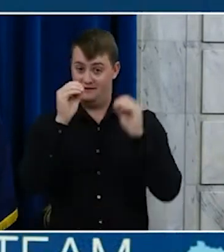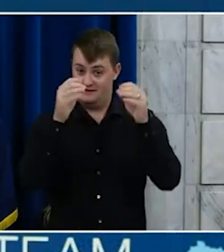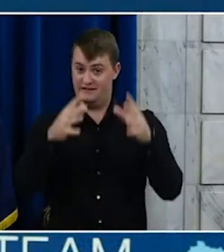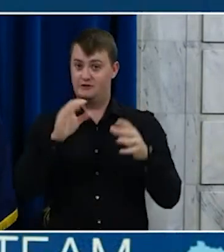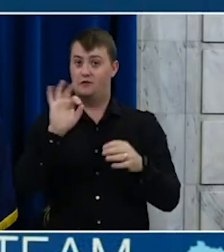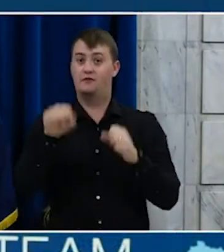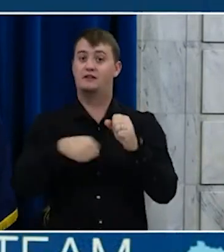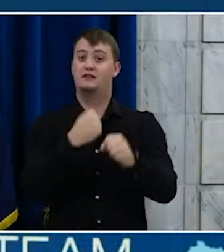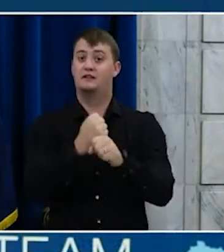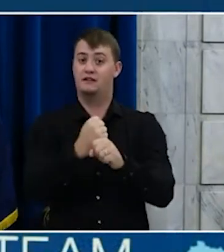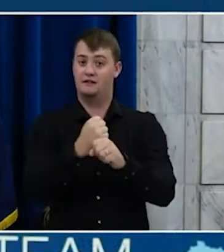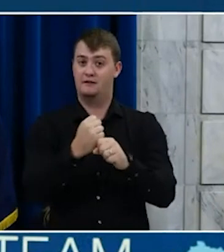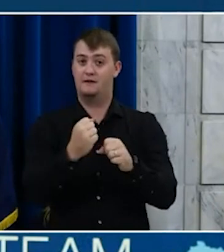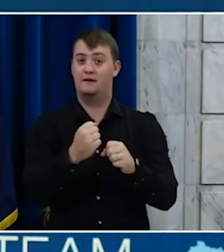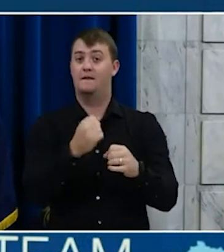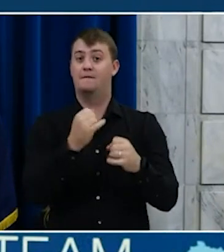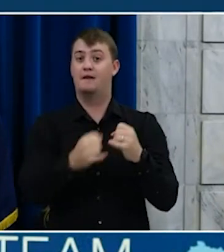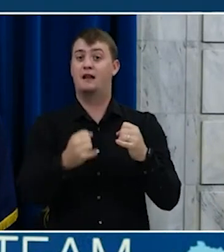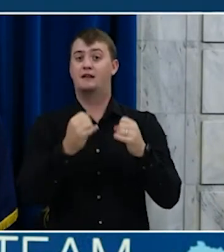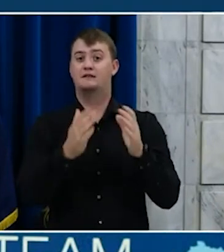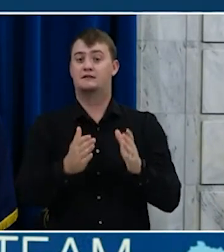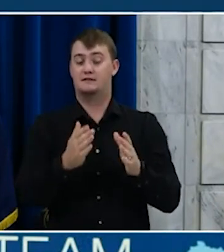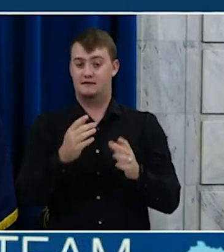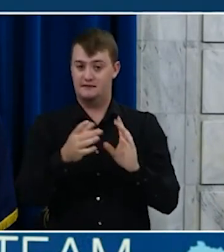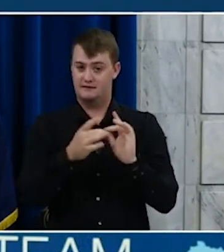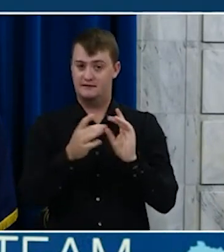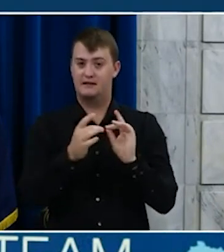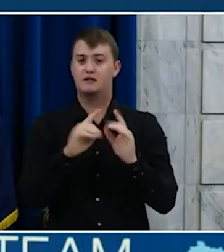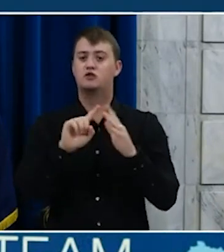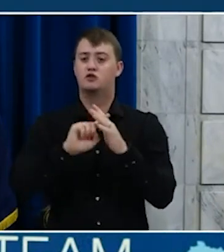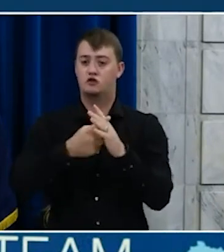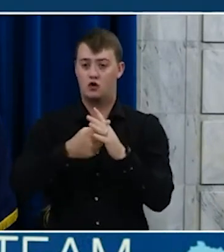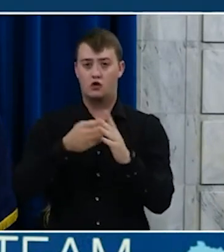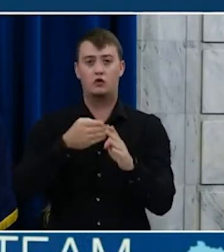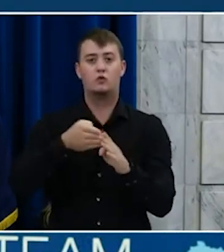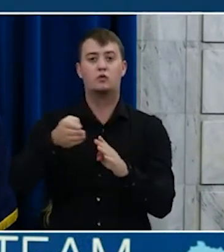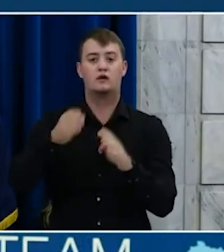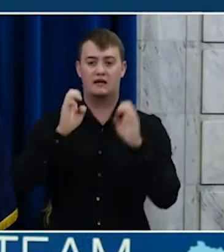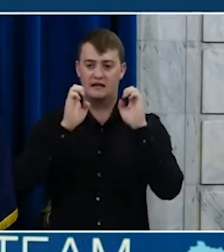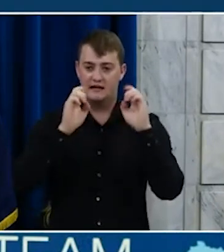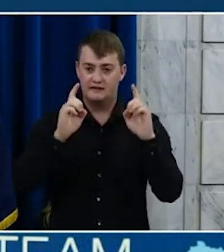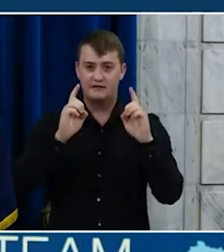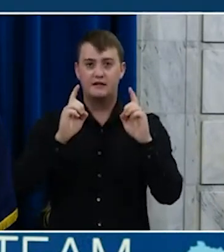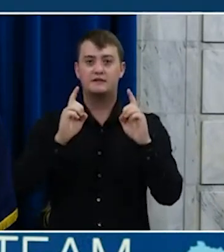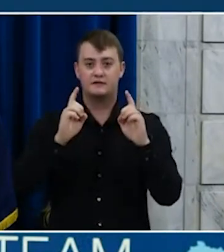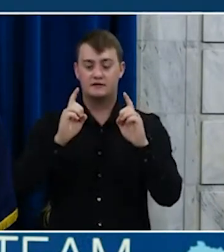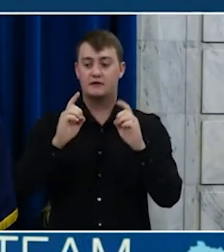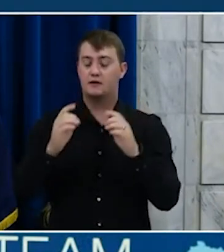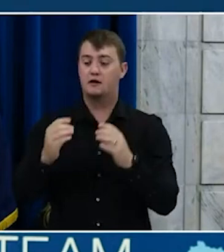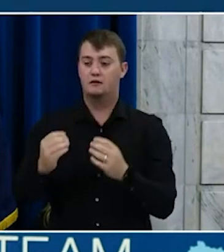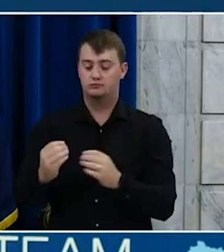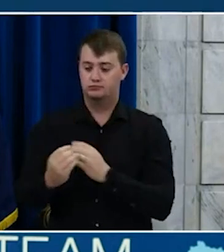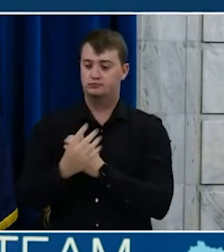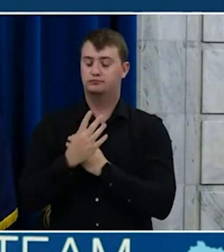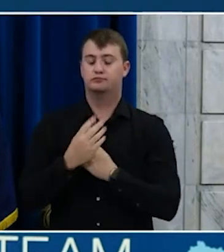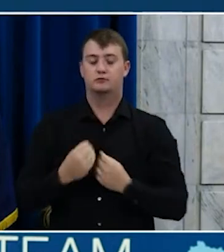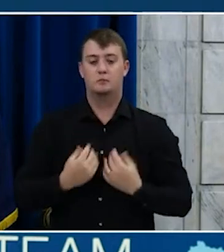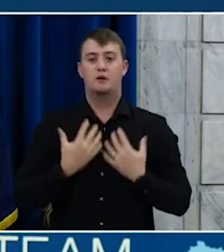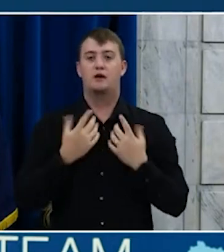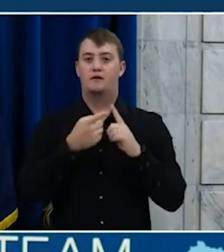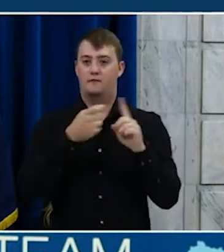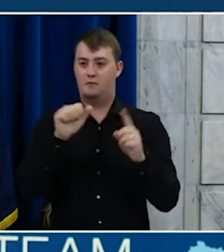Teacher of the Year finalist said they started their career in education inspired by their former